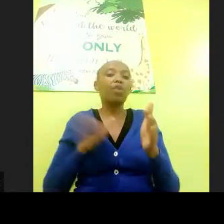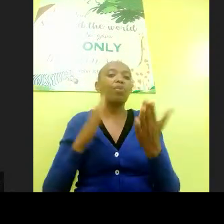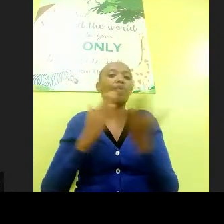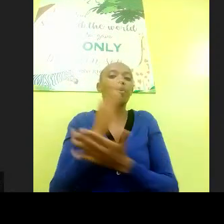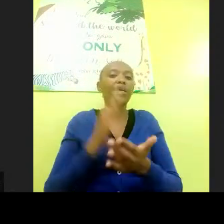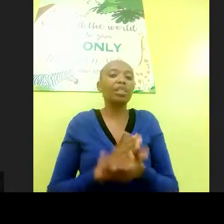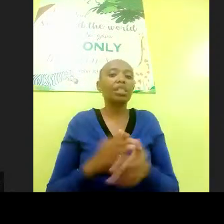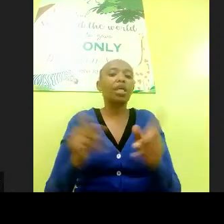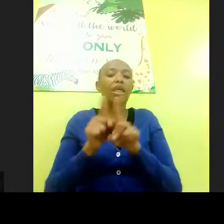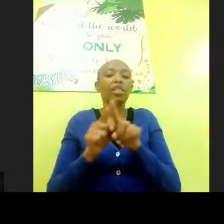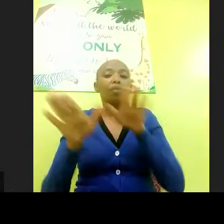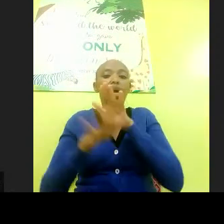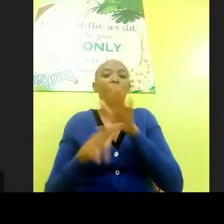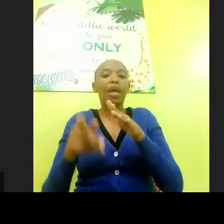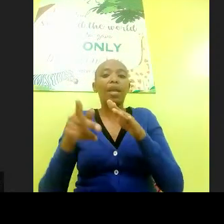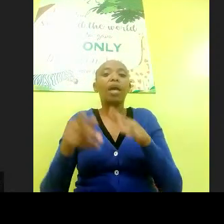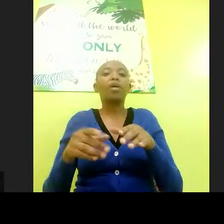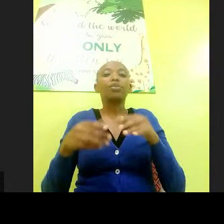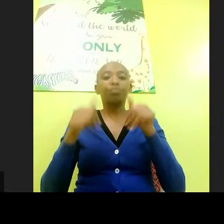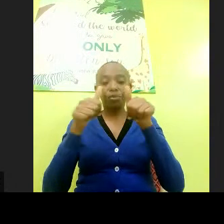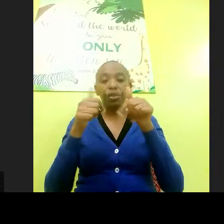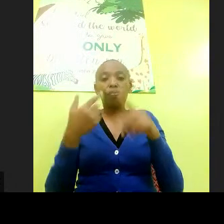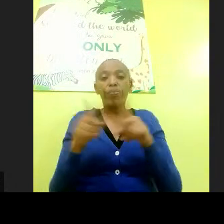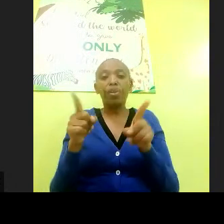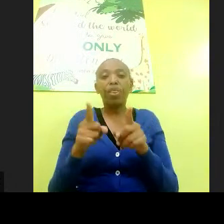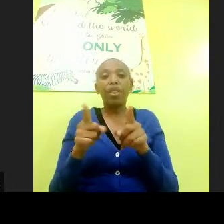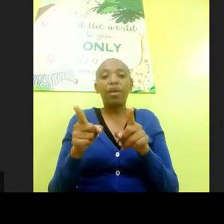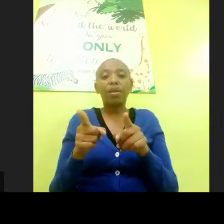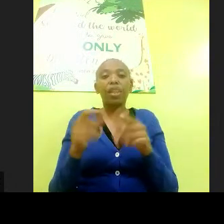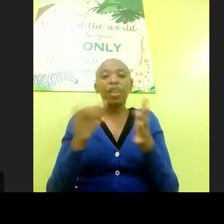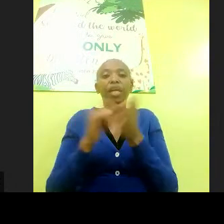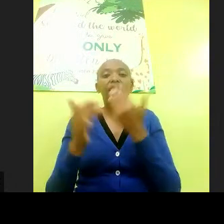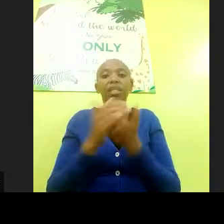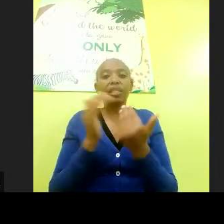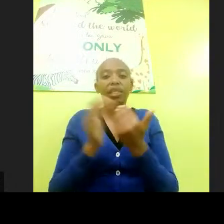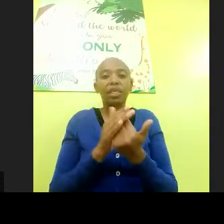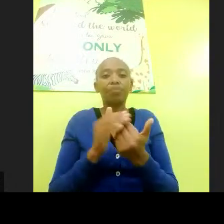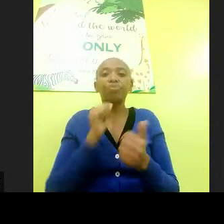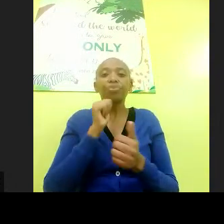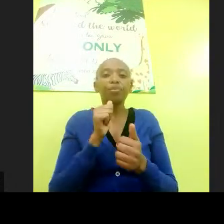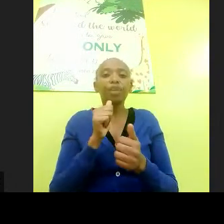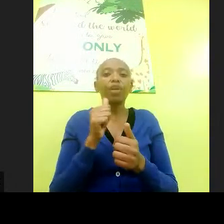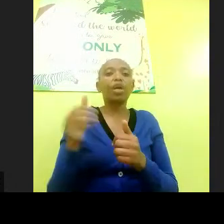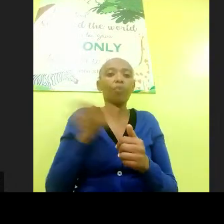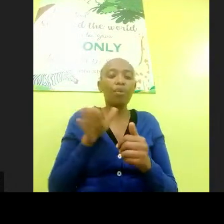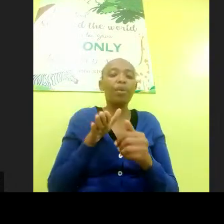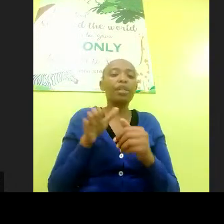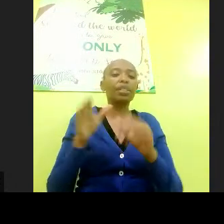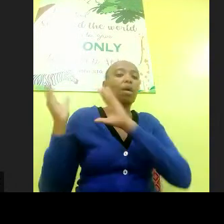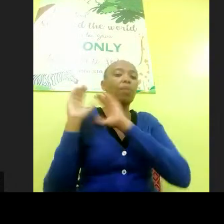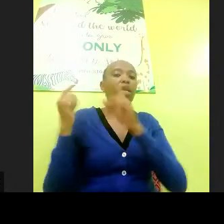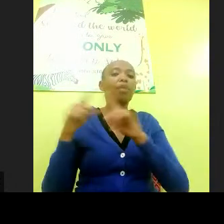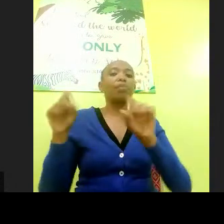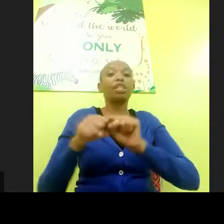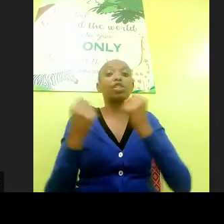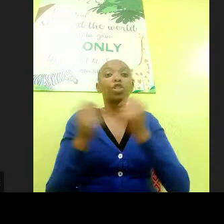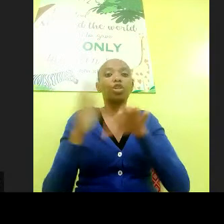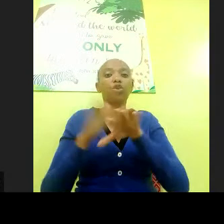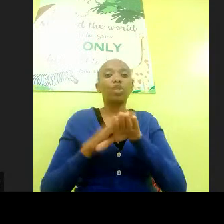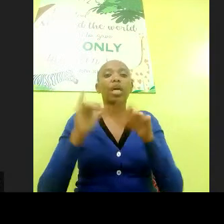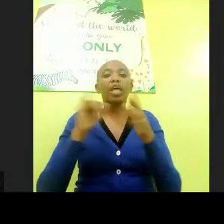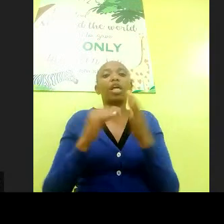and underpinned by the concept that care is not a women's burden, but a social good, and that solutions